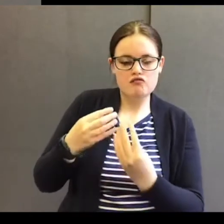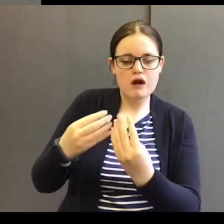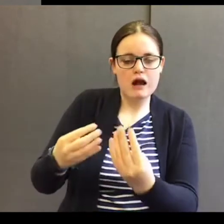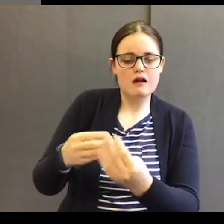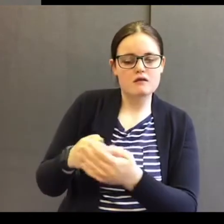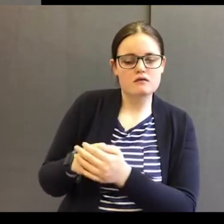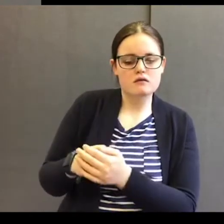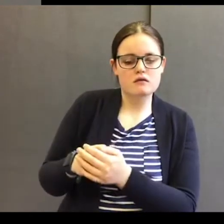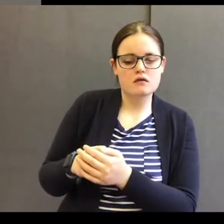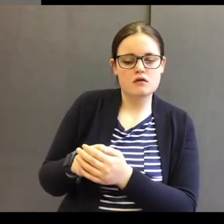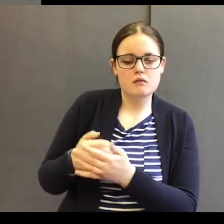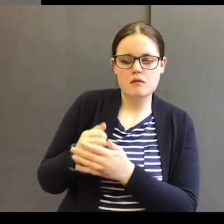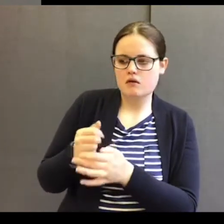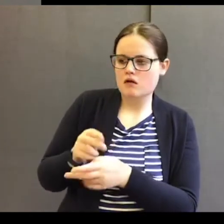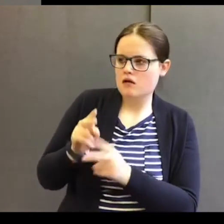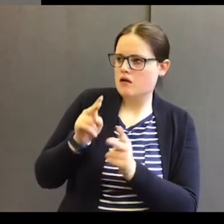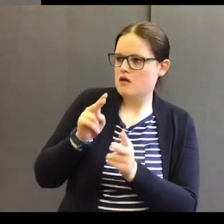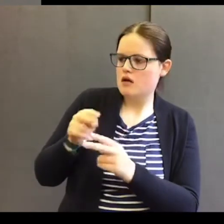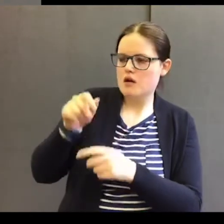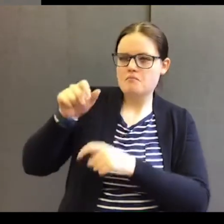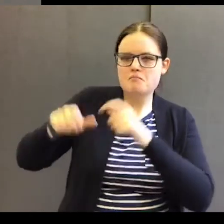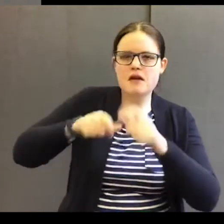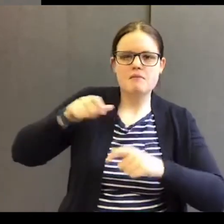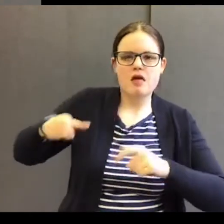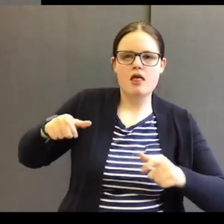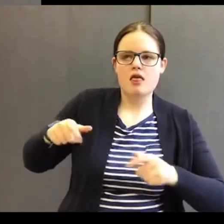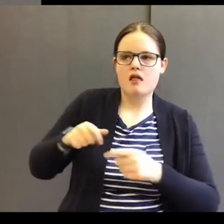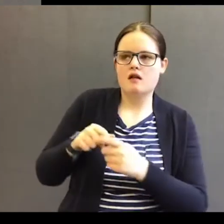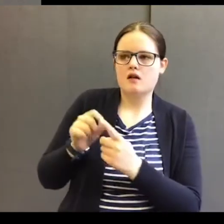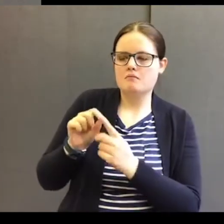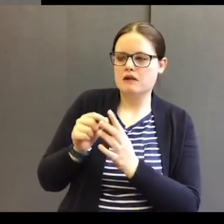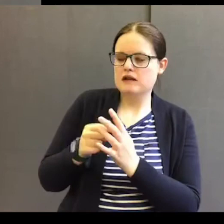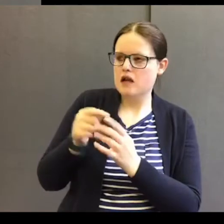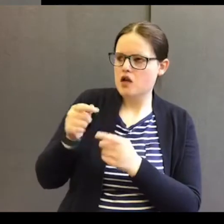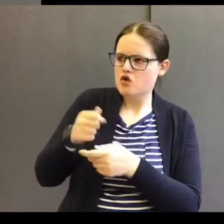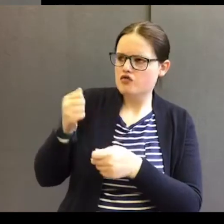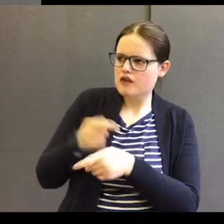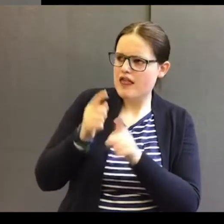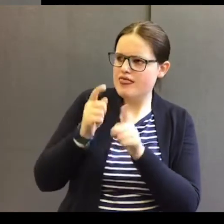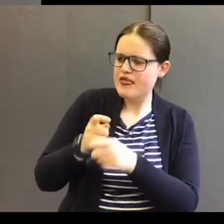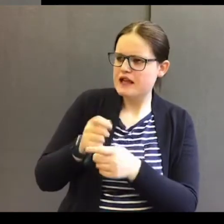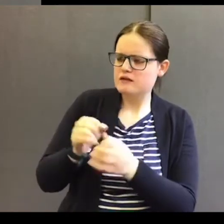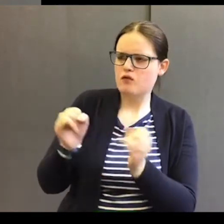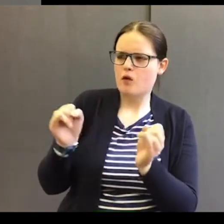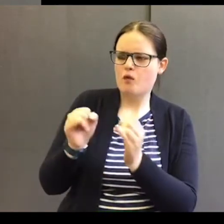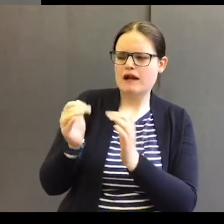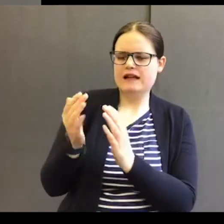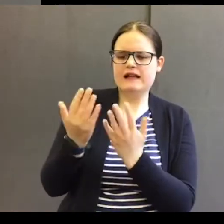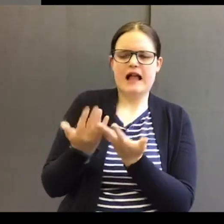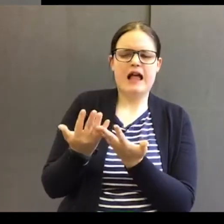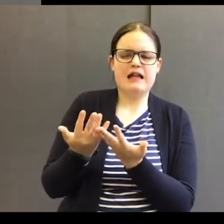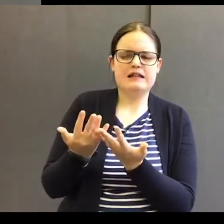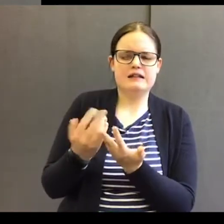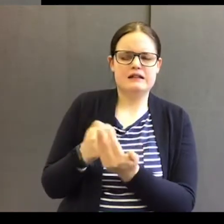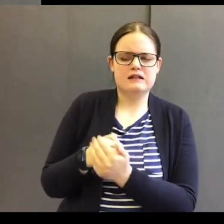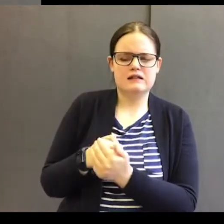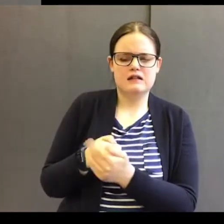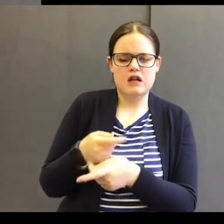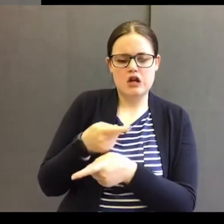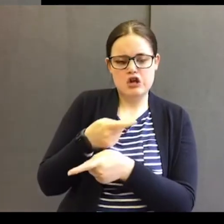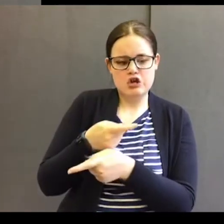You, the crowd. Maybe he would have looked at the people. You did it with wicked